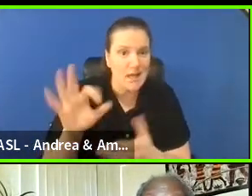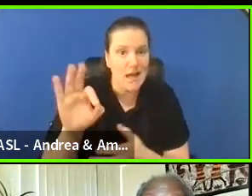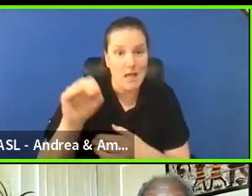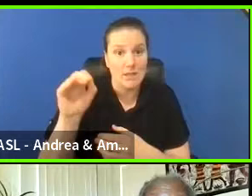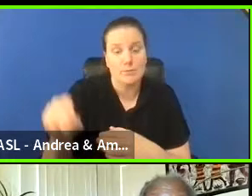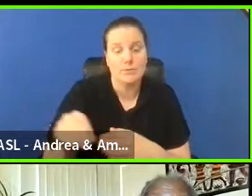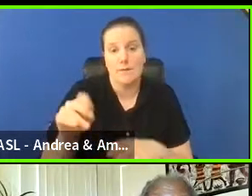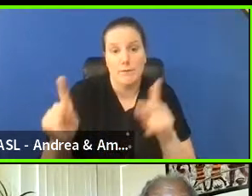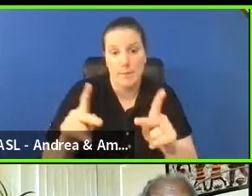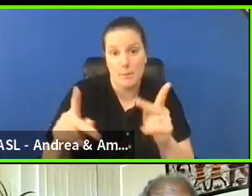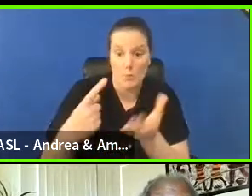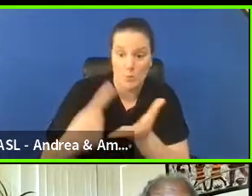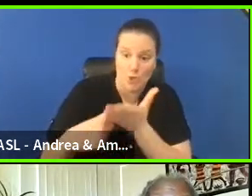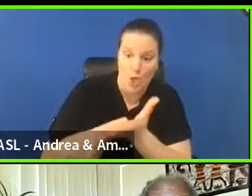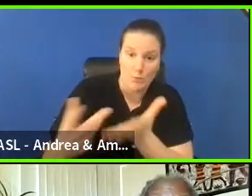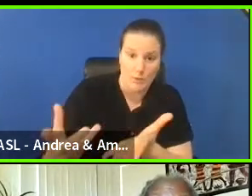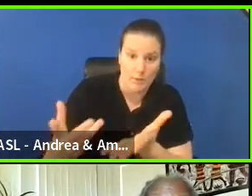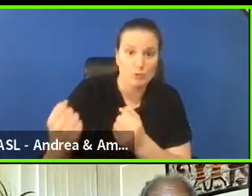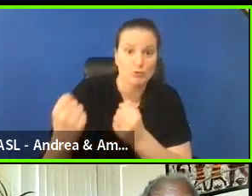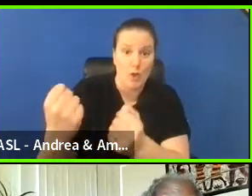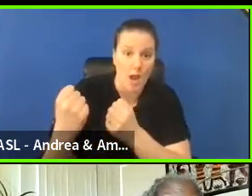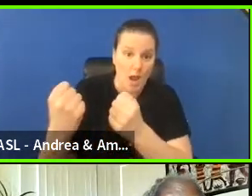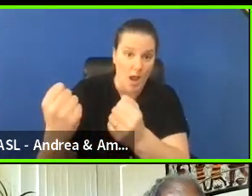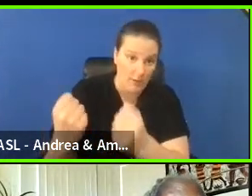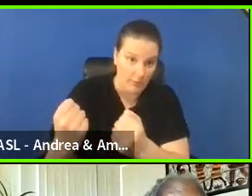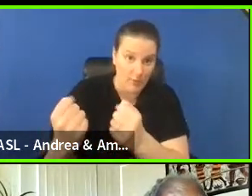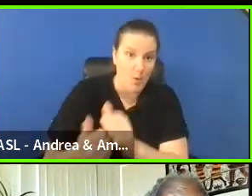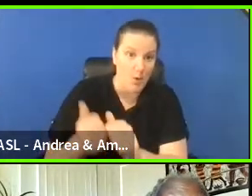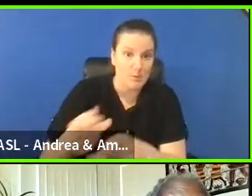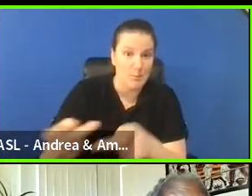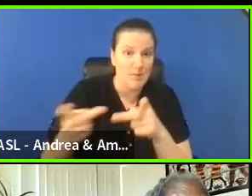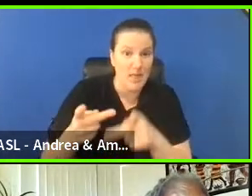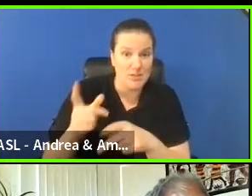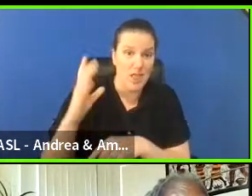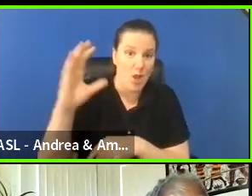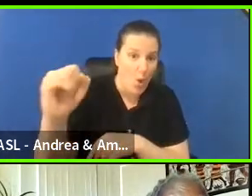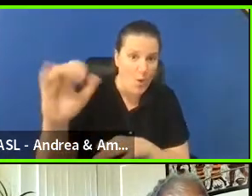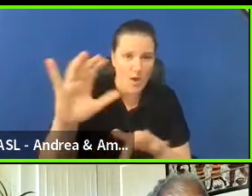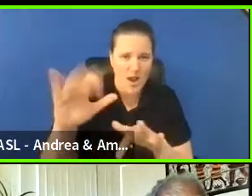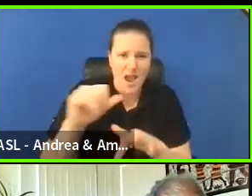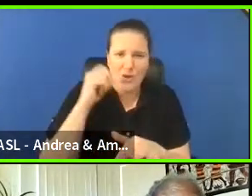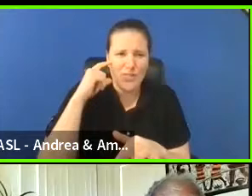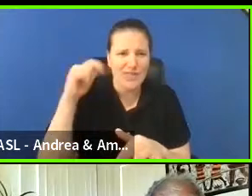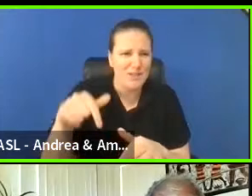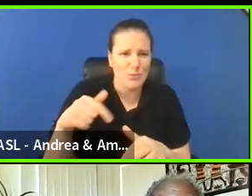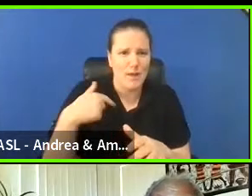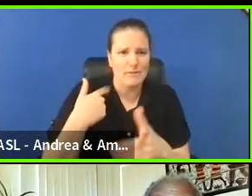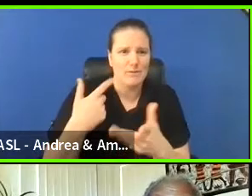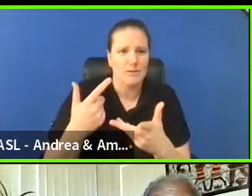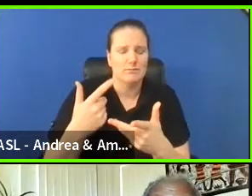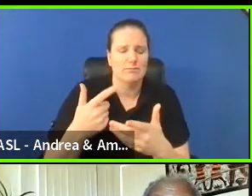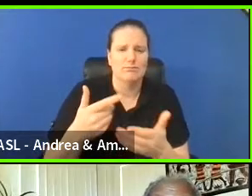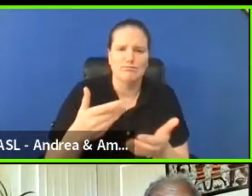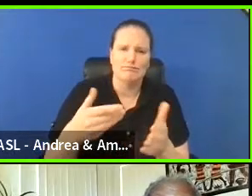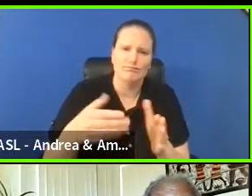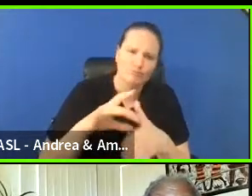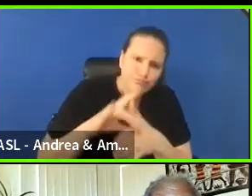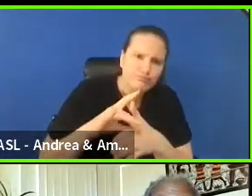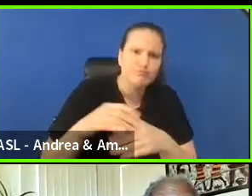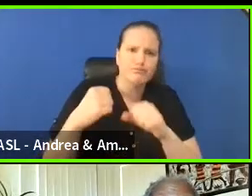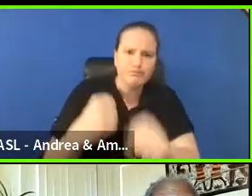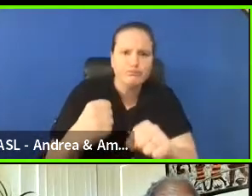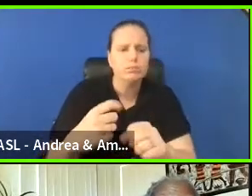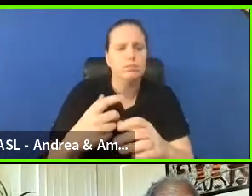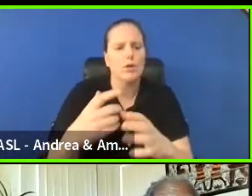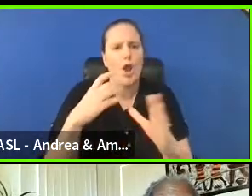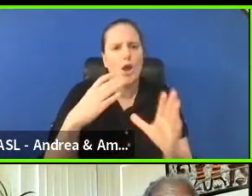the people we talk to actually drive most of the places they go, then I don't think that we're having a robust conversation that will inform